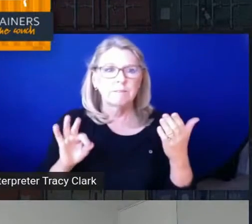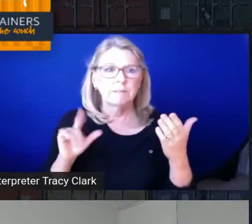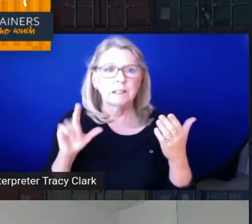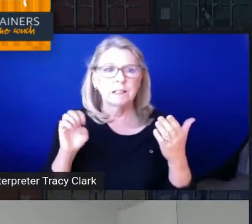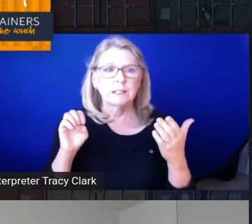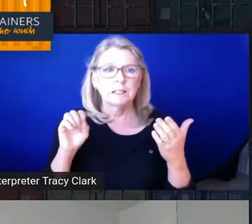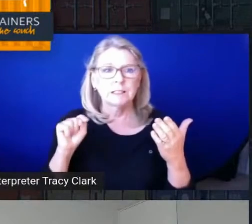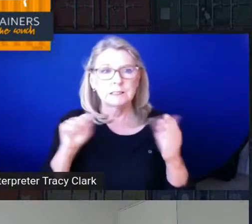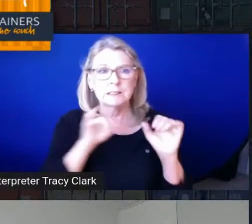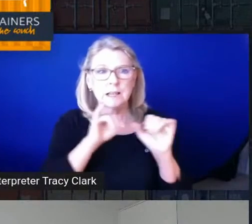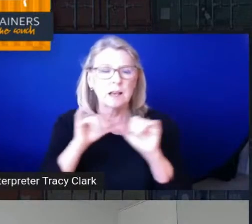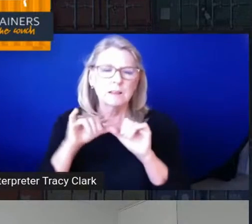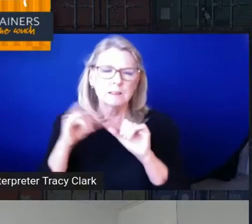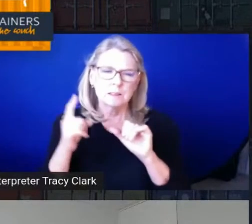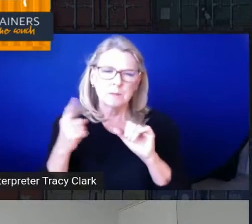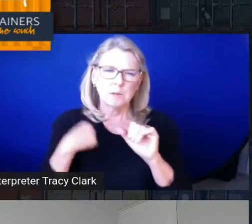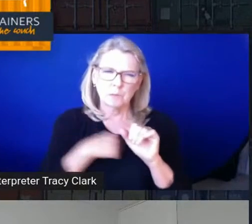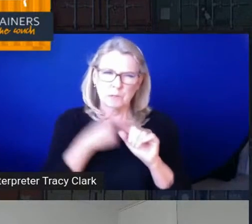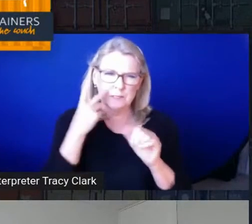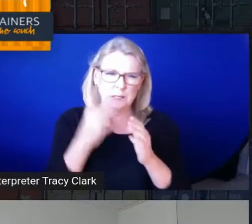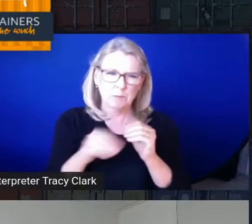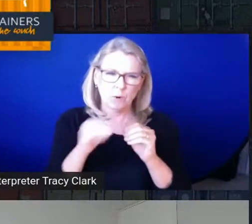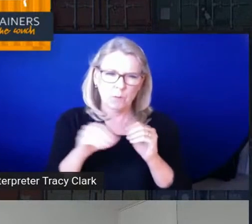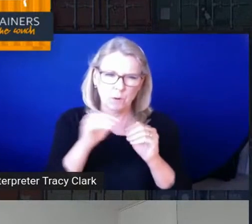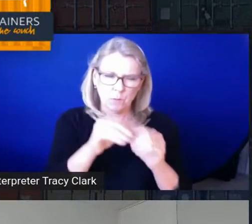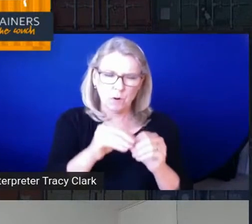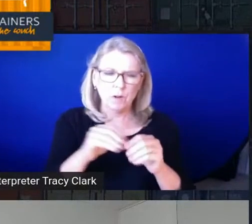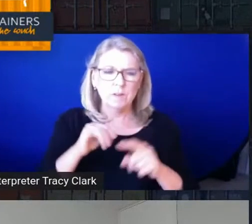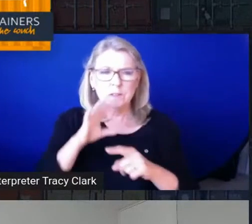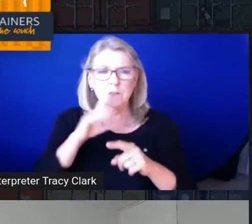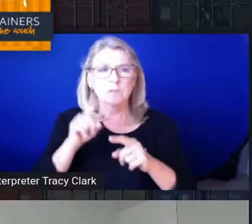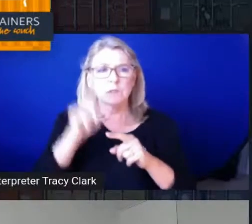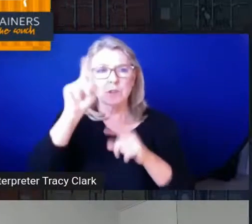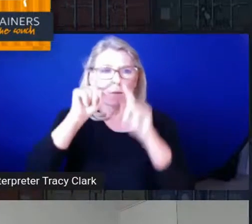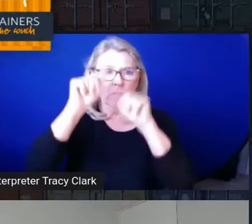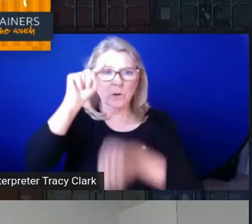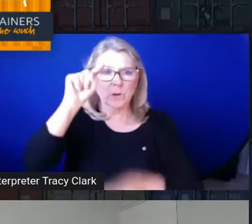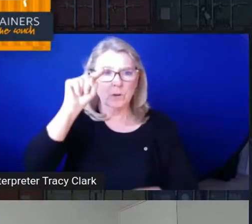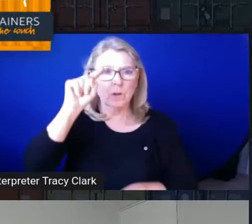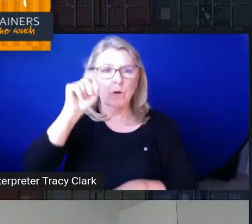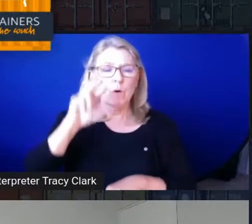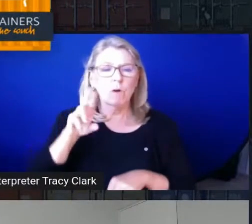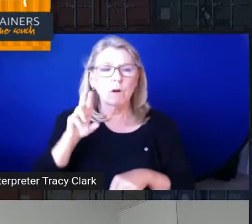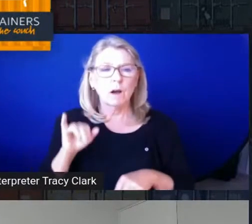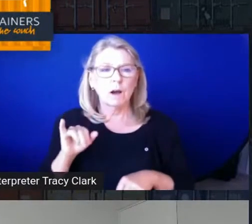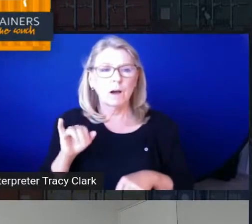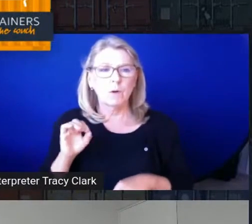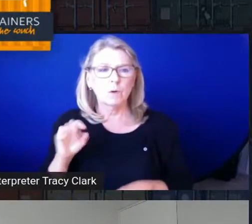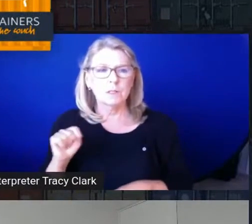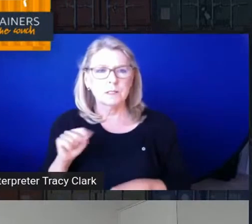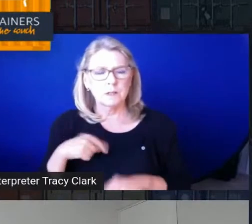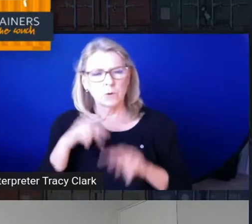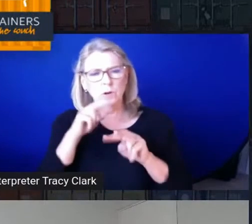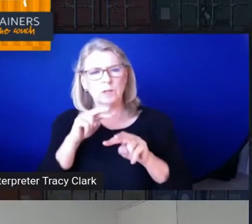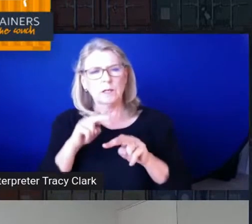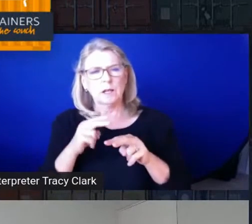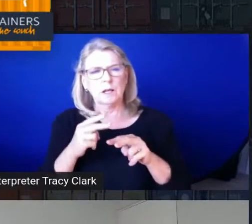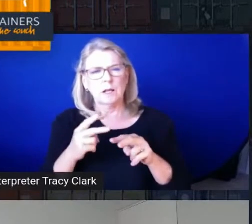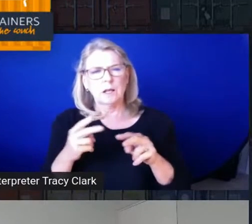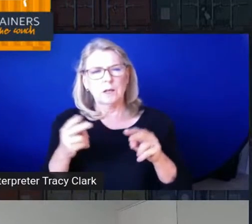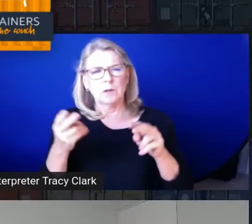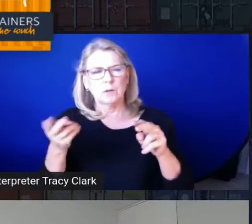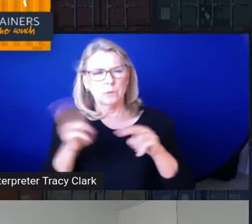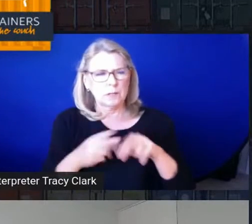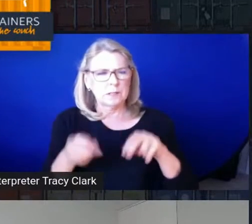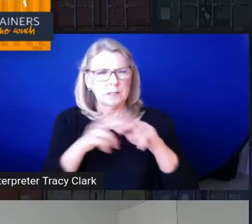telco vertical or IoT, where we're looking at an increasing complexity in managing very, very